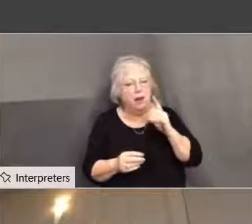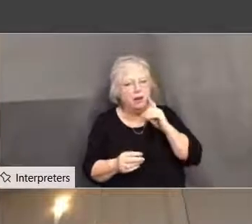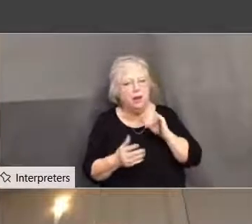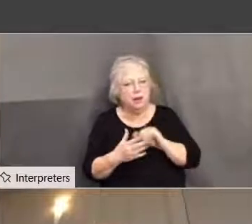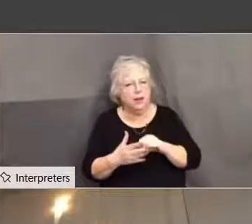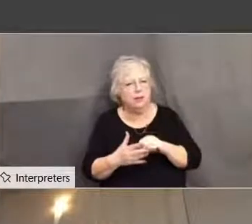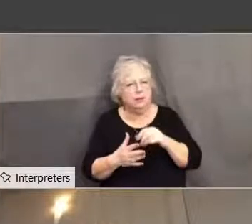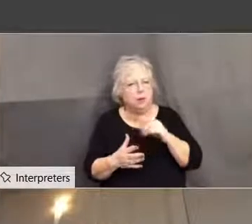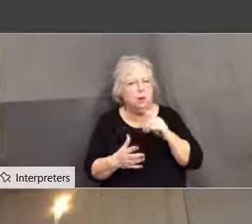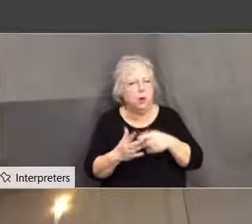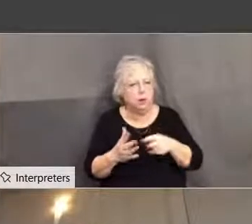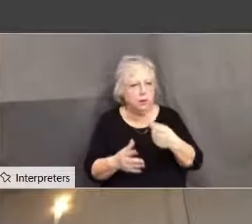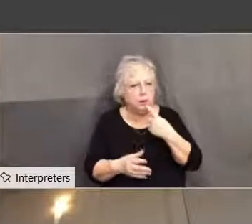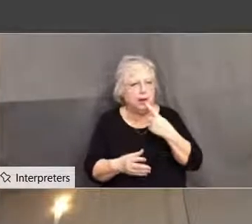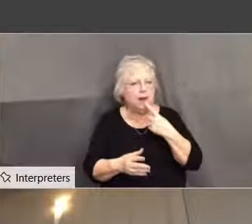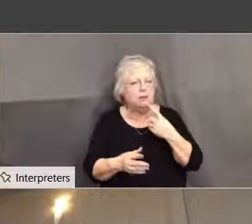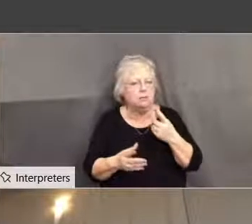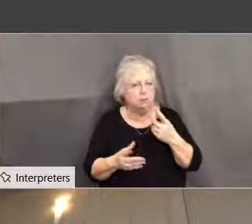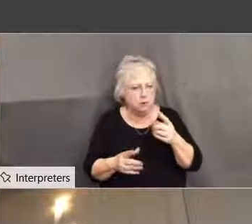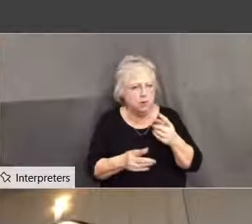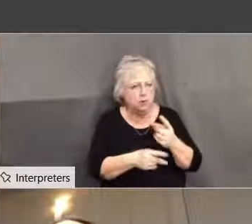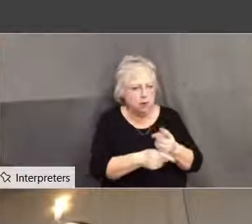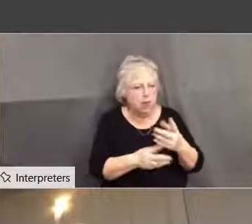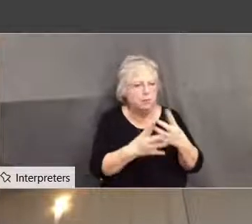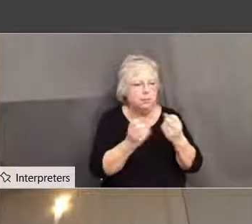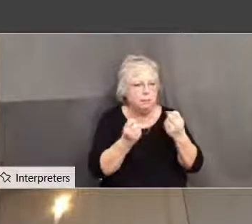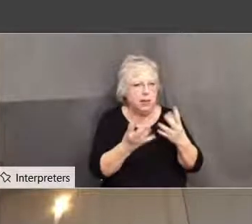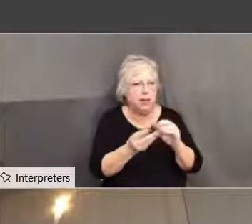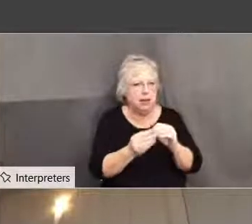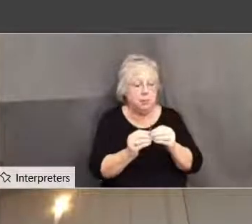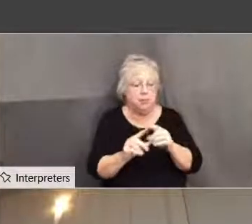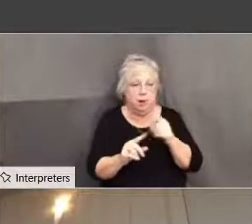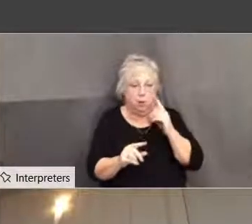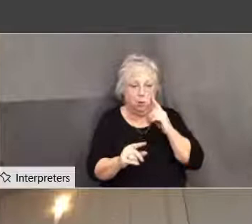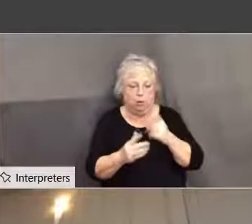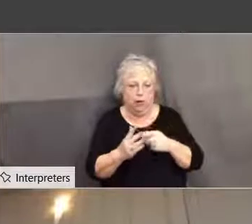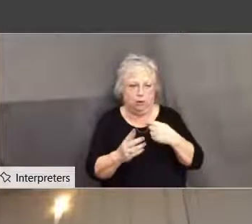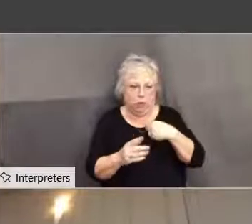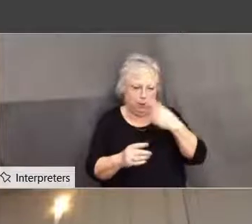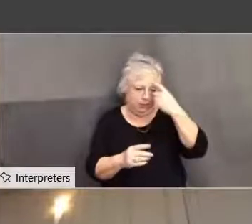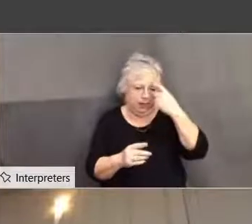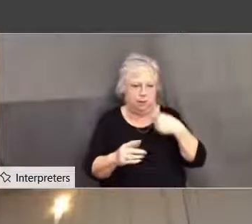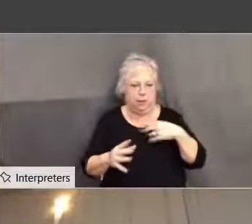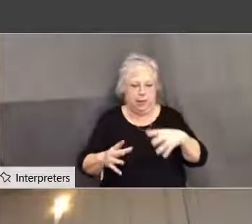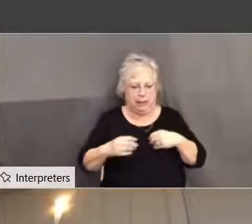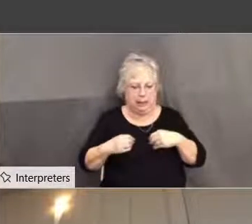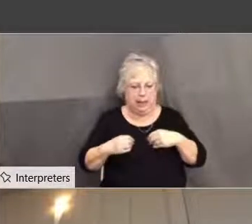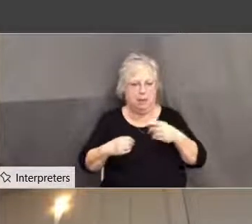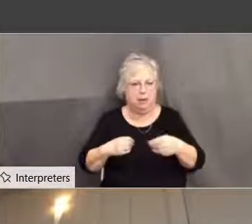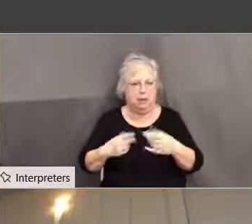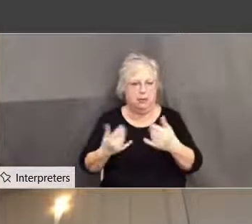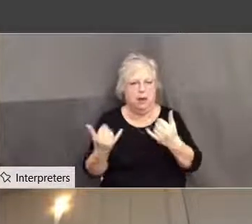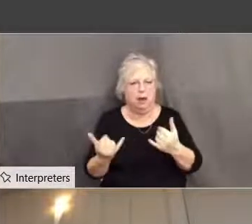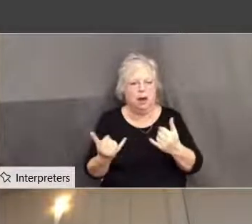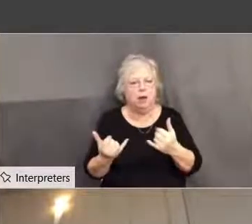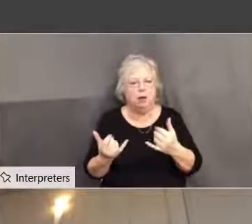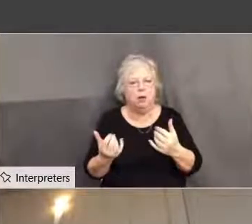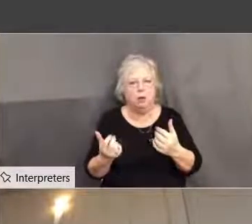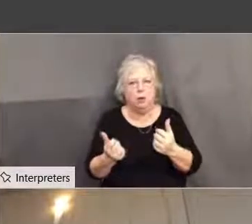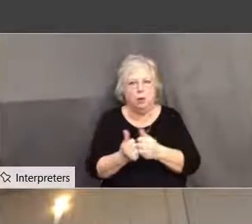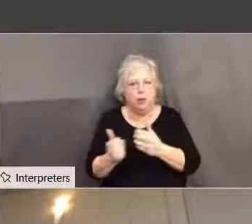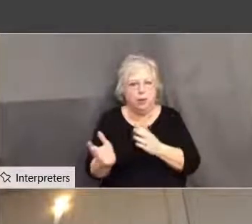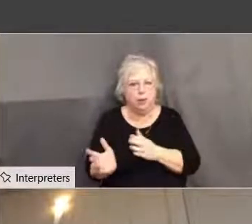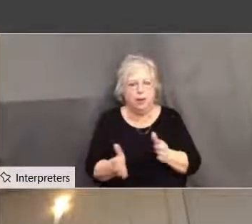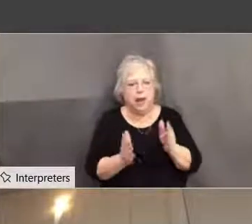through my mind, that we accept this desirable arrangement right now with the